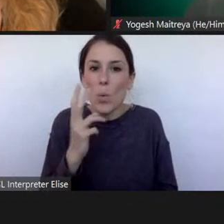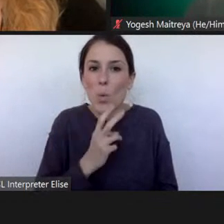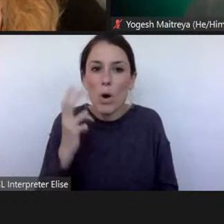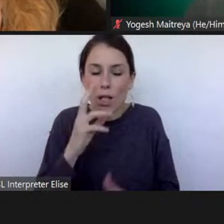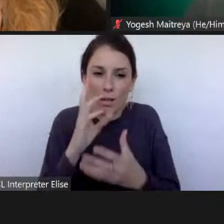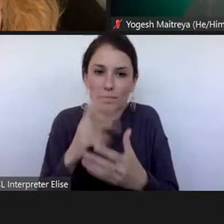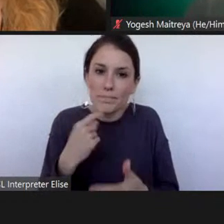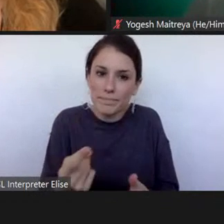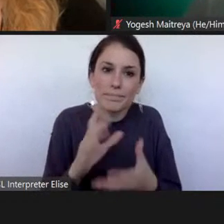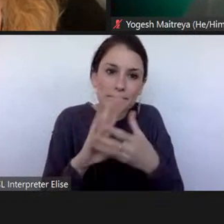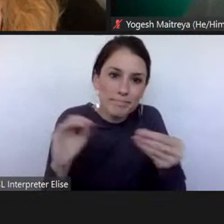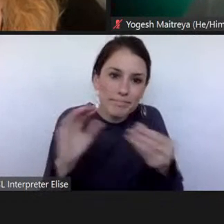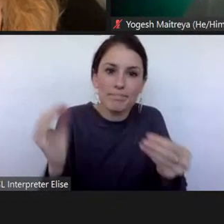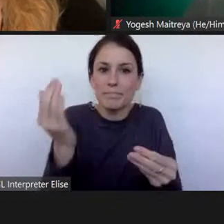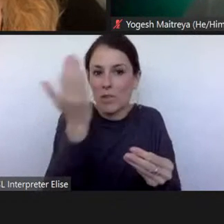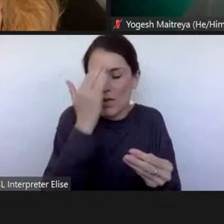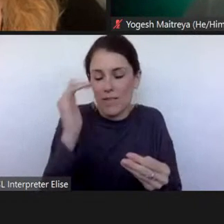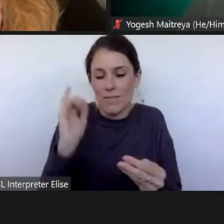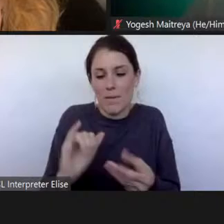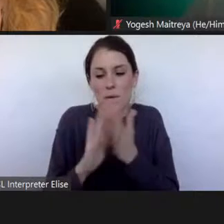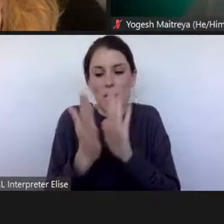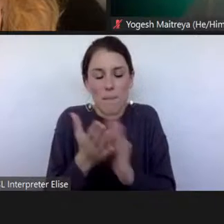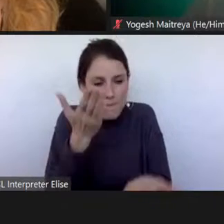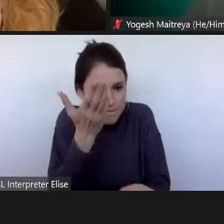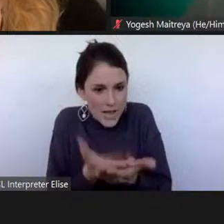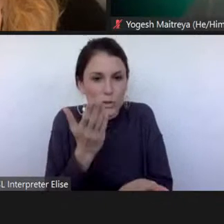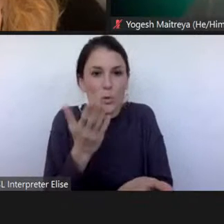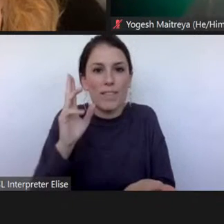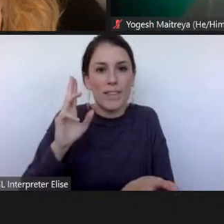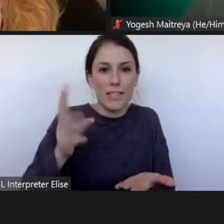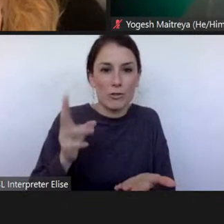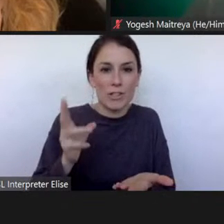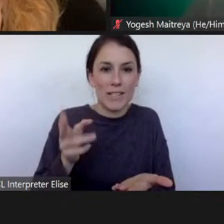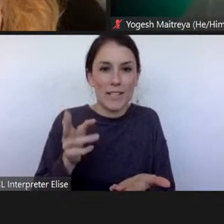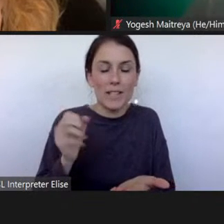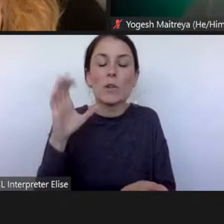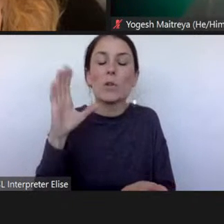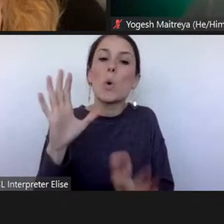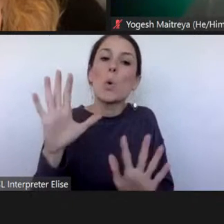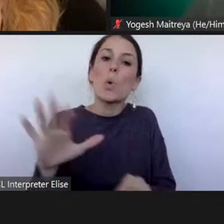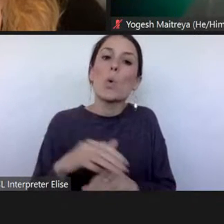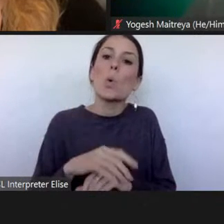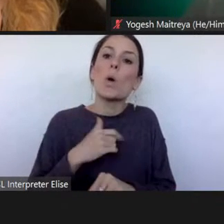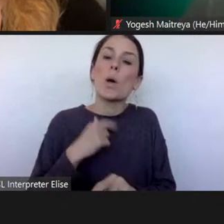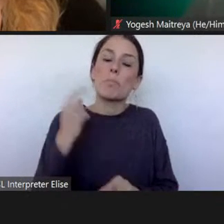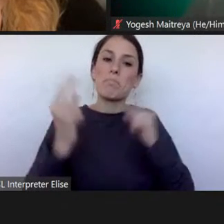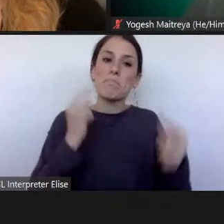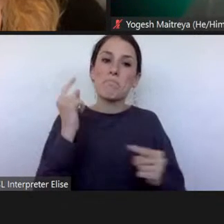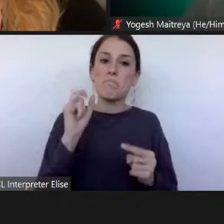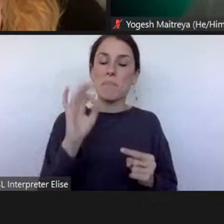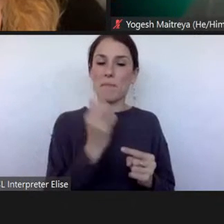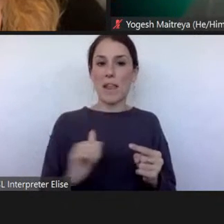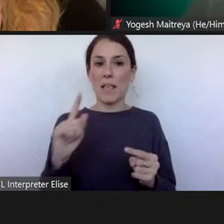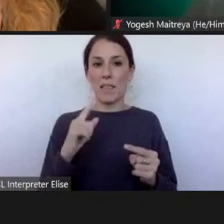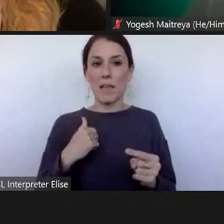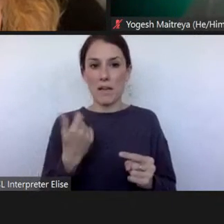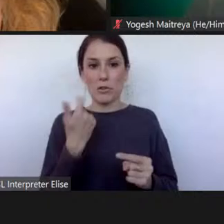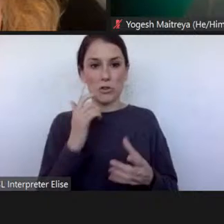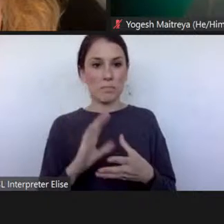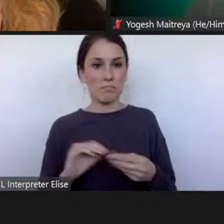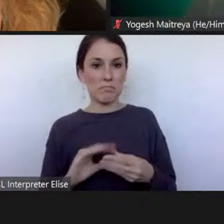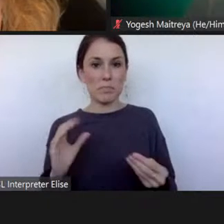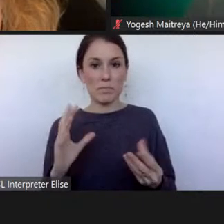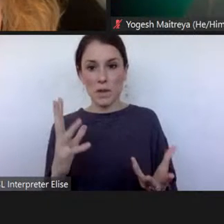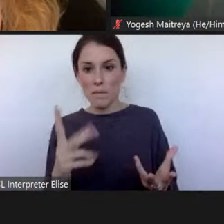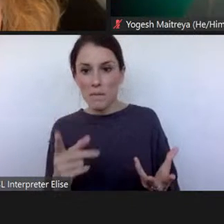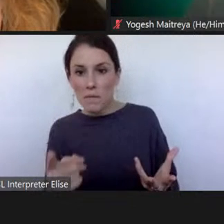actual, factual histories and knowabilities. So I wonder if anything that I've said there stirs any